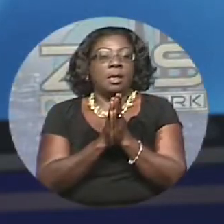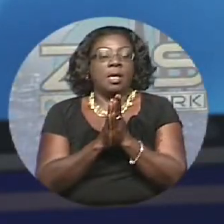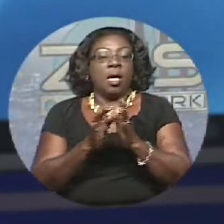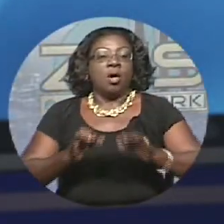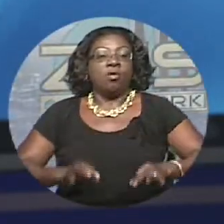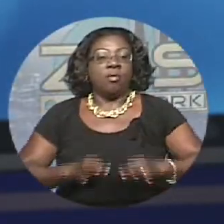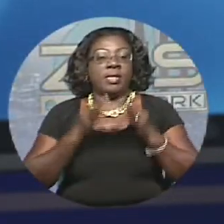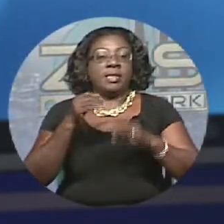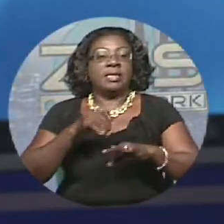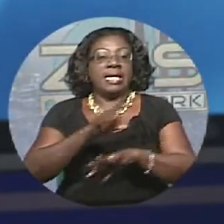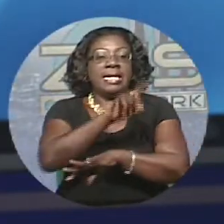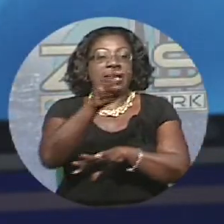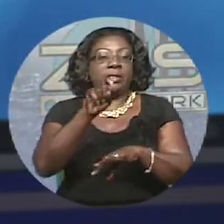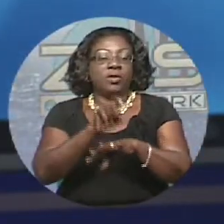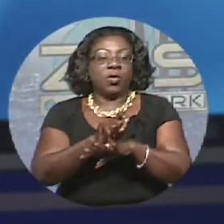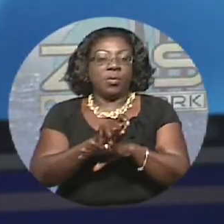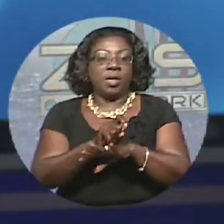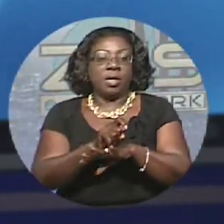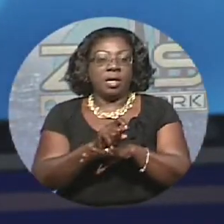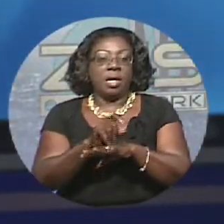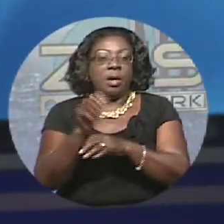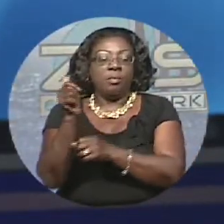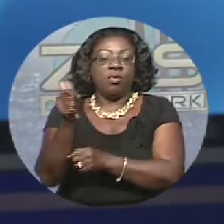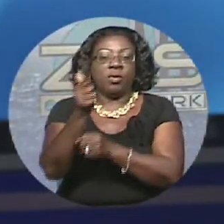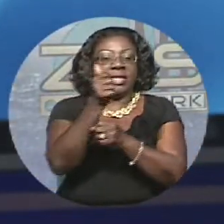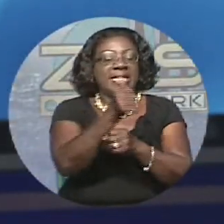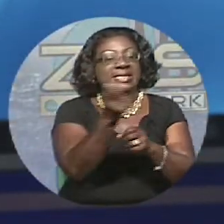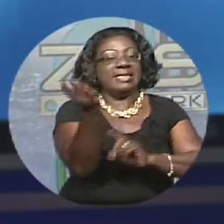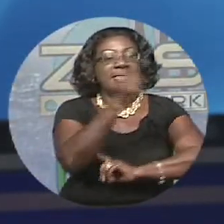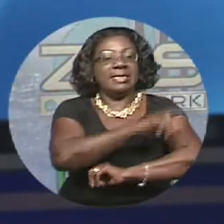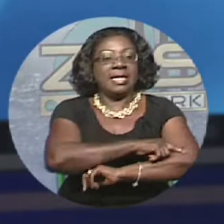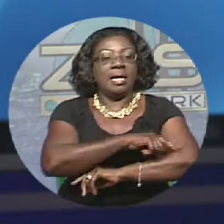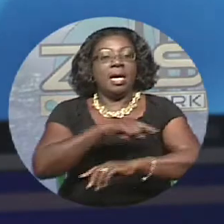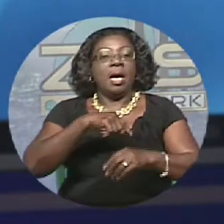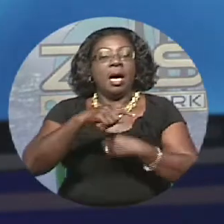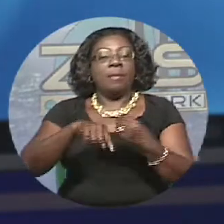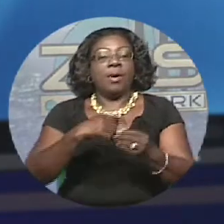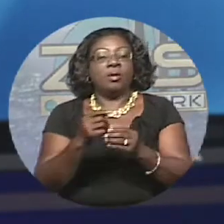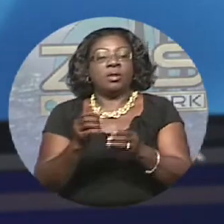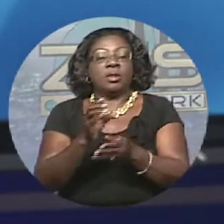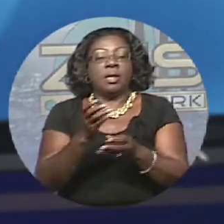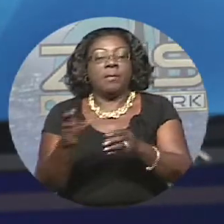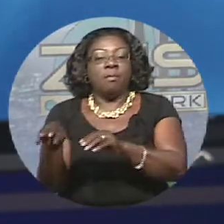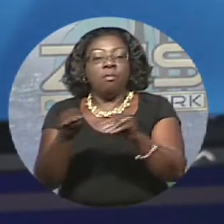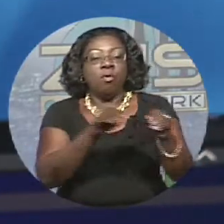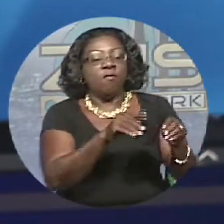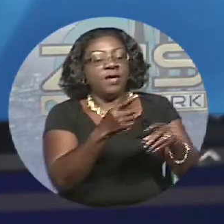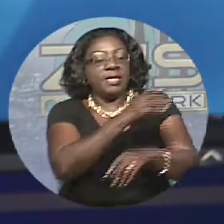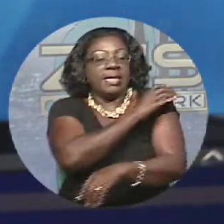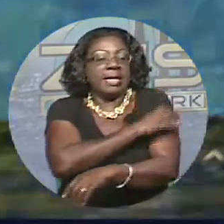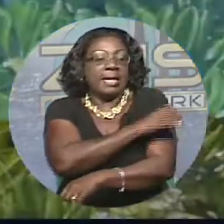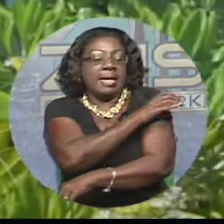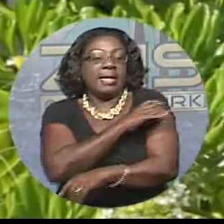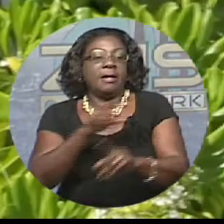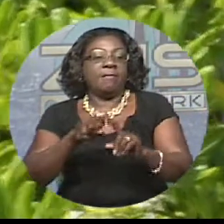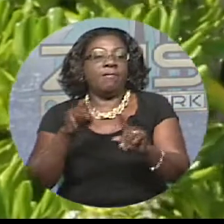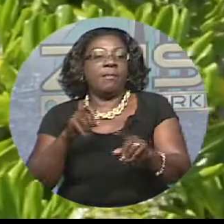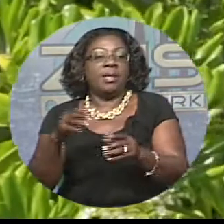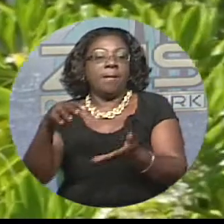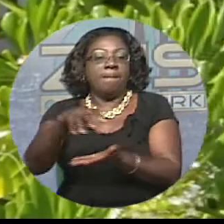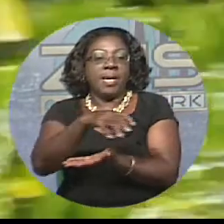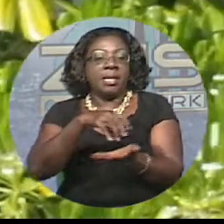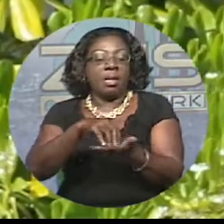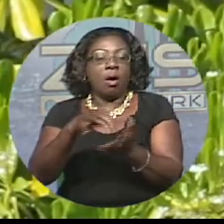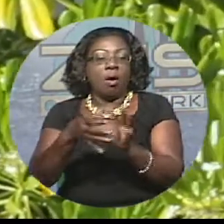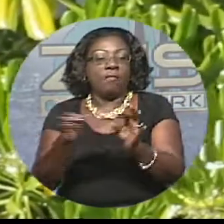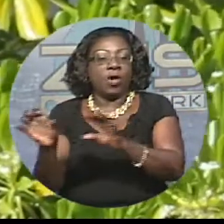Residents in Little Pharmacy Exuma protested today over the relocation of the clinic there. They say it's been moved from the heart of the community to